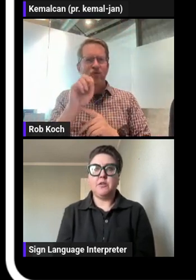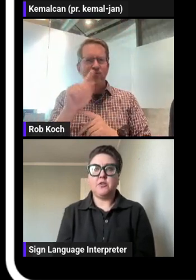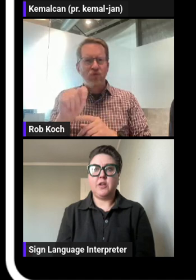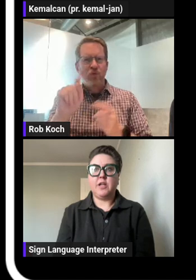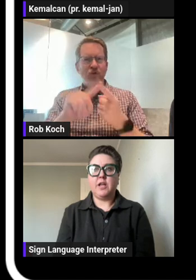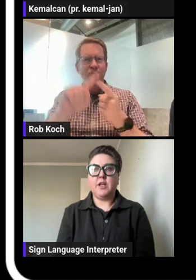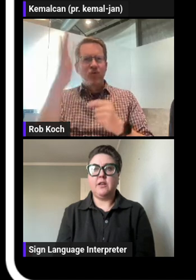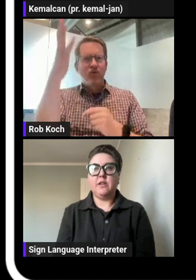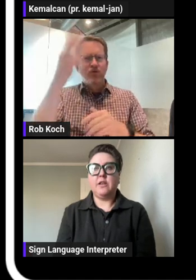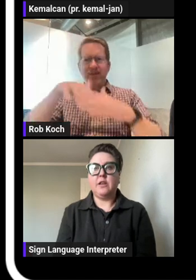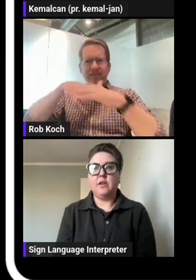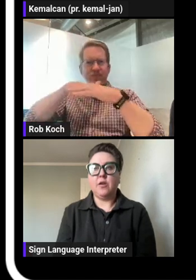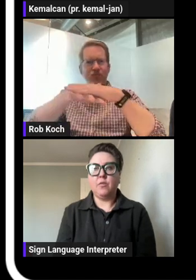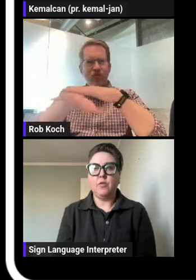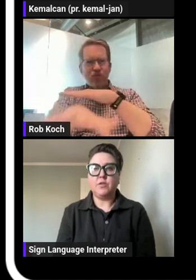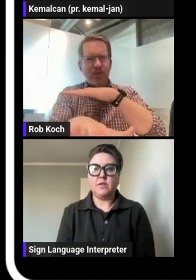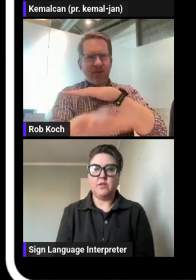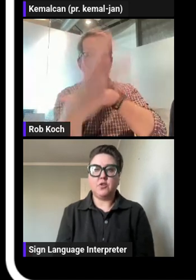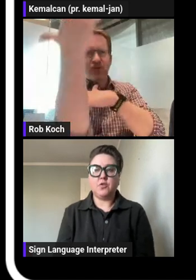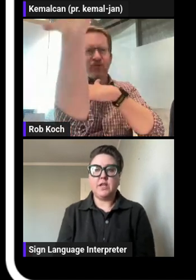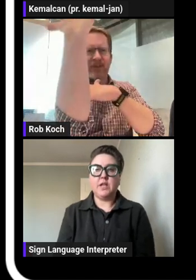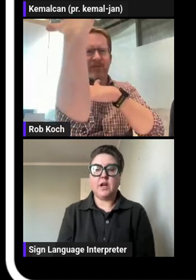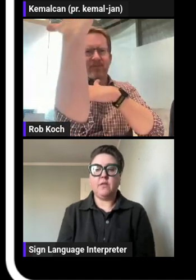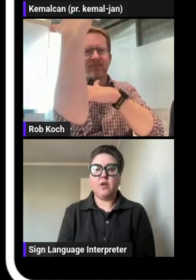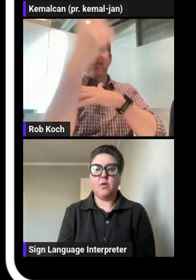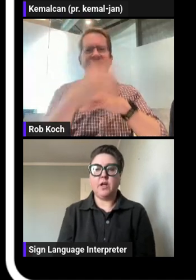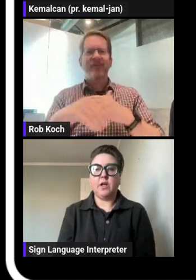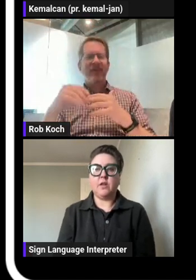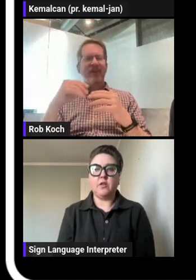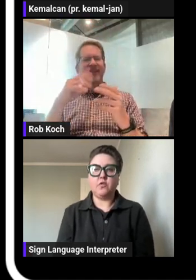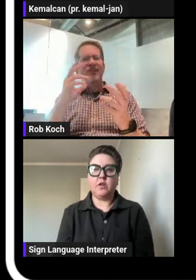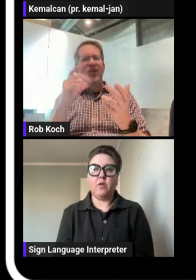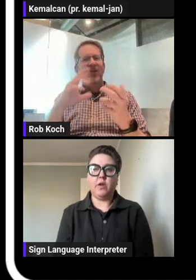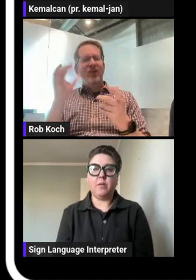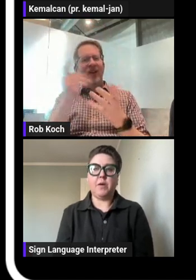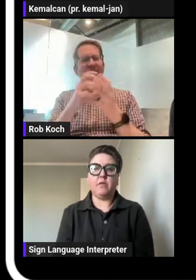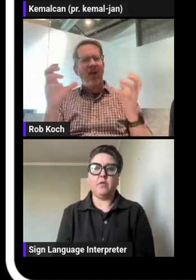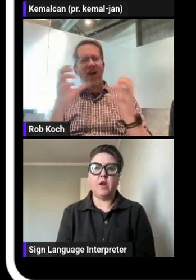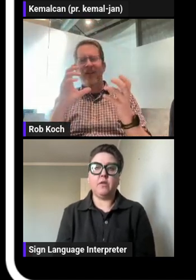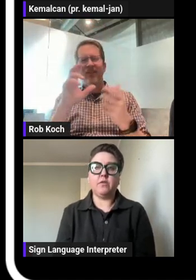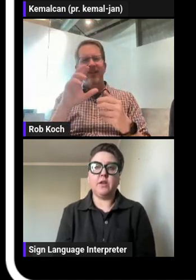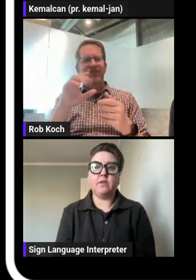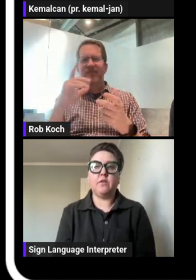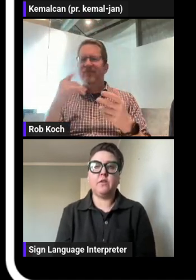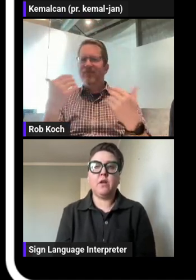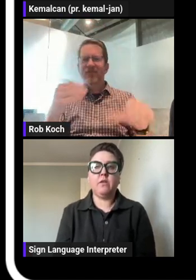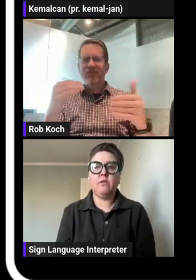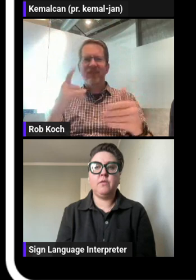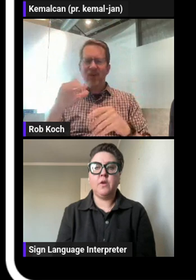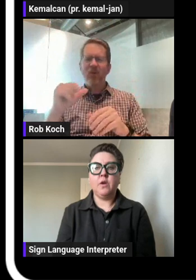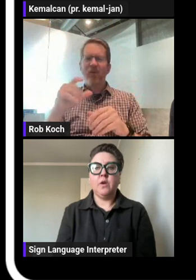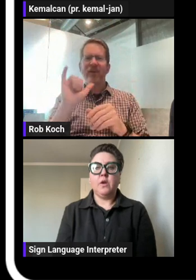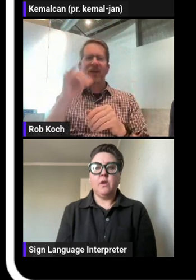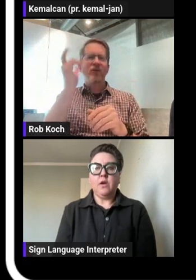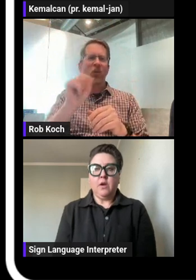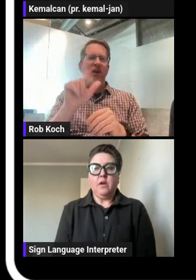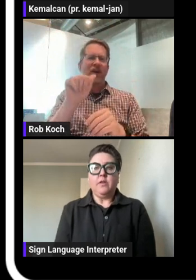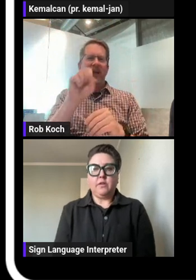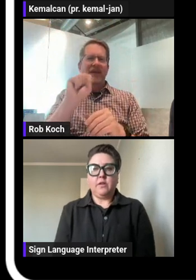it's demonstrating the roots of the tree kind of going in and then the tree growing up out of the ground, right? So there's a lot of